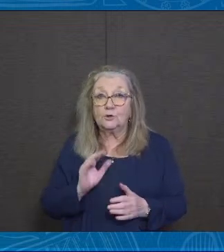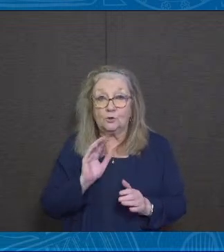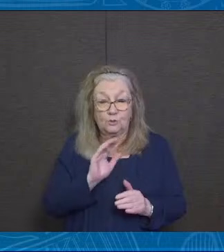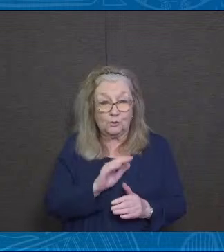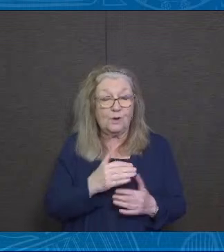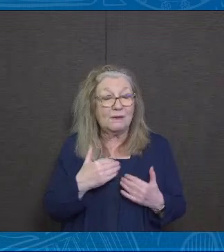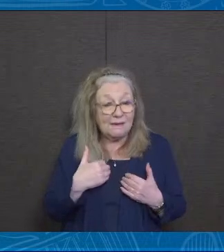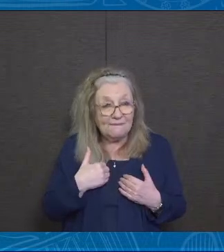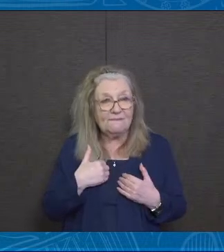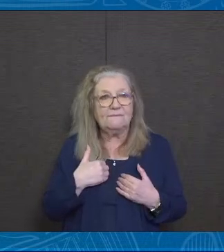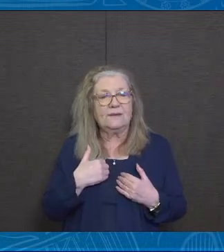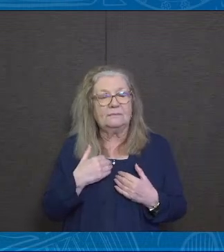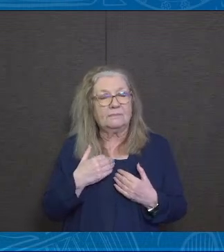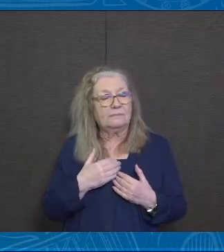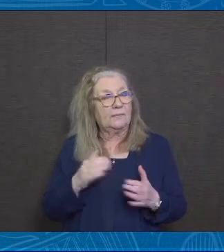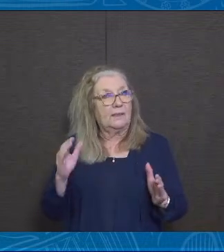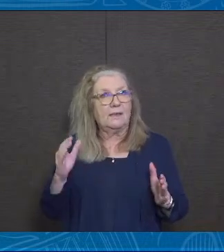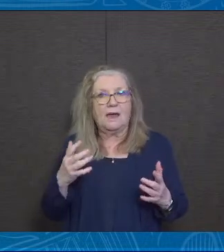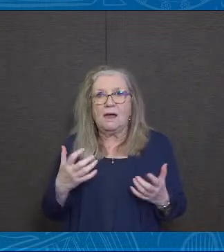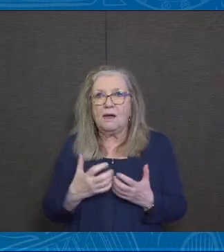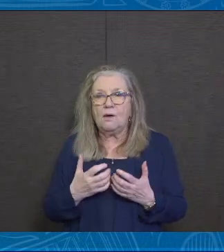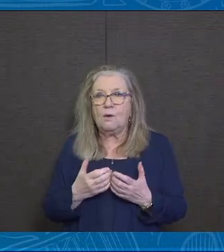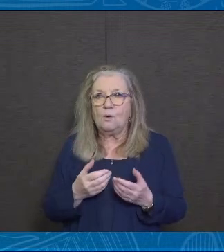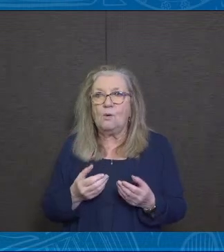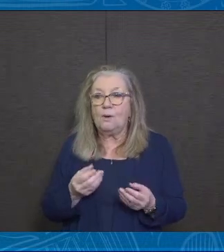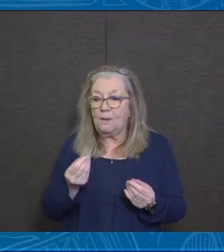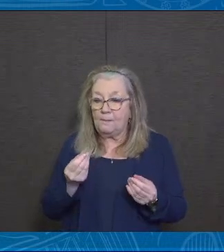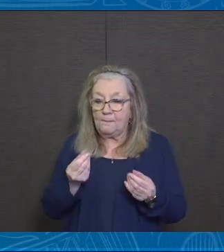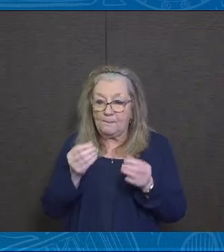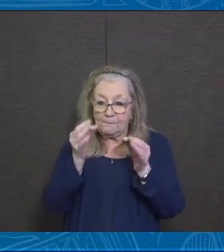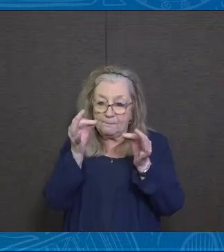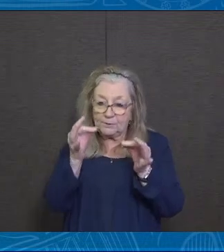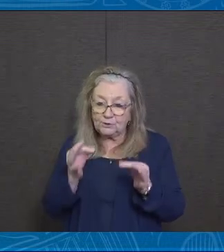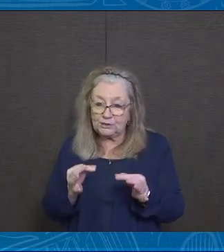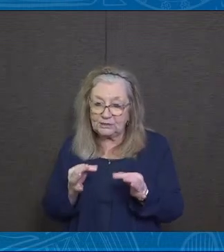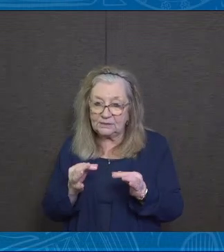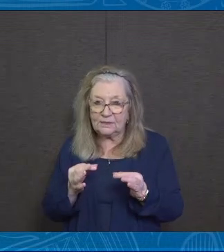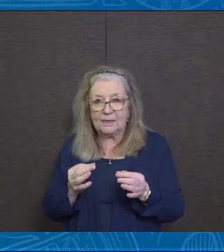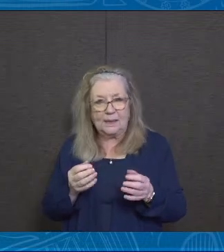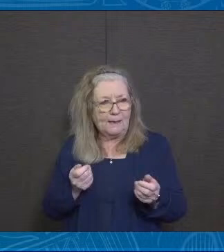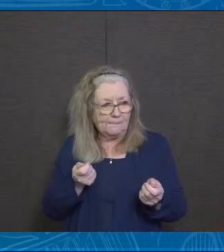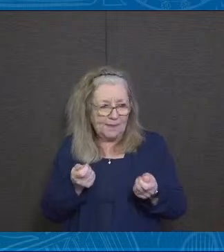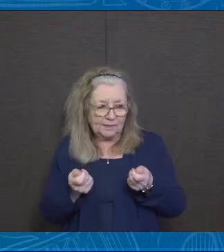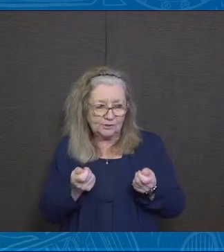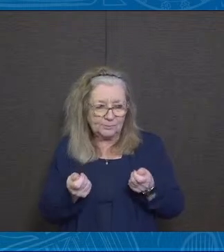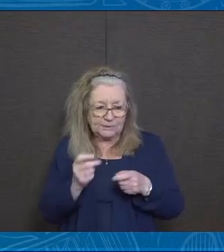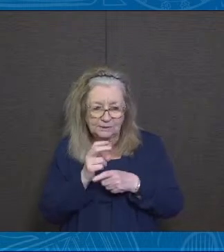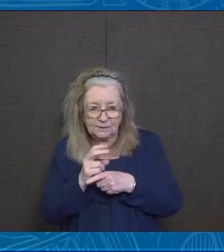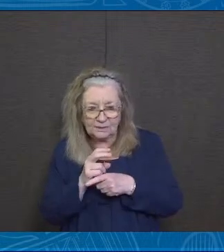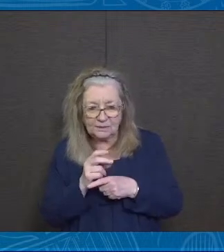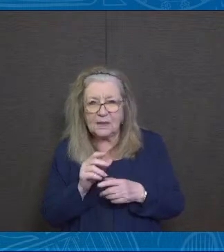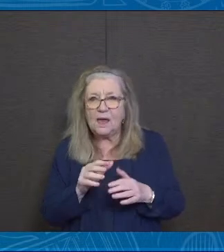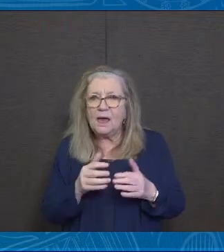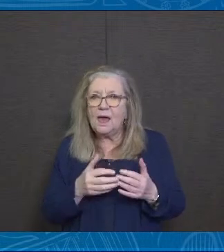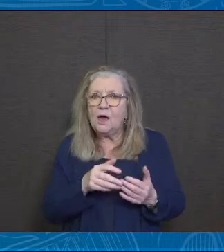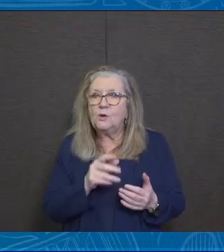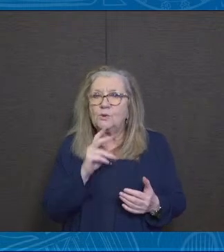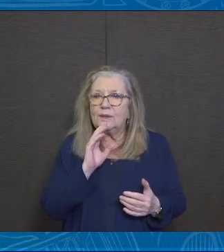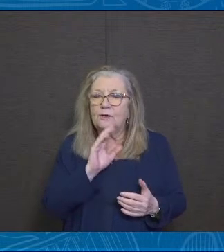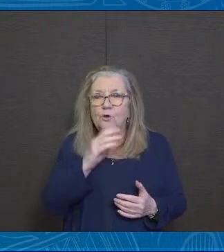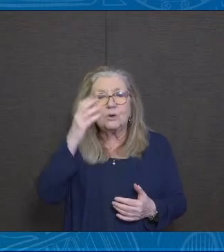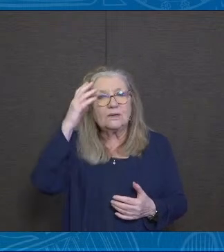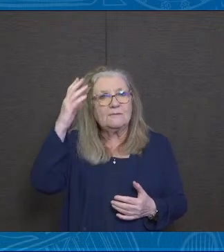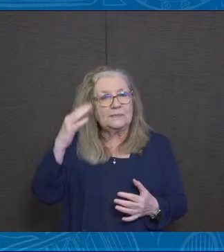Philippine government, particularly in the budget and fiscal management space, how do you see the role of finance ministries in balancing the need of both